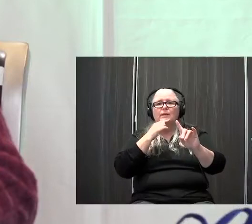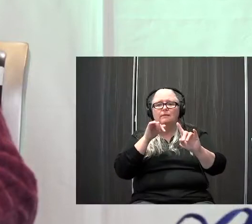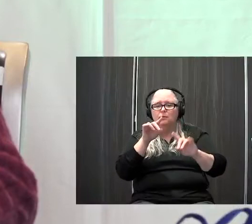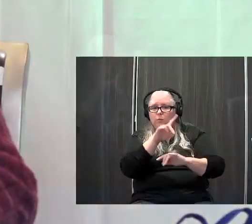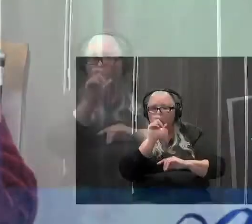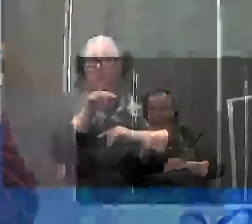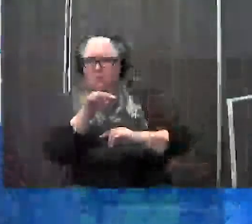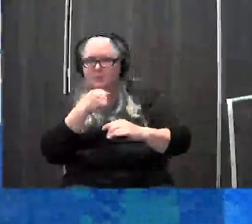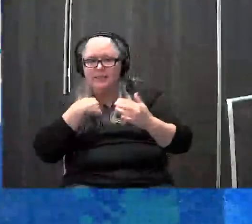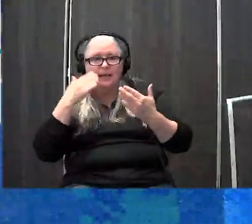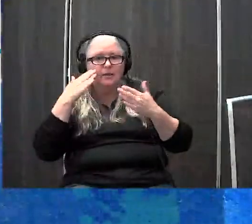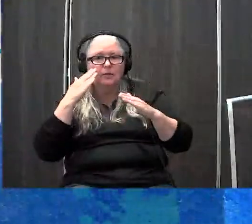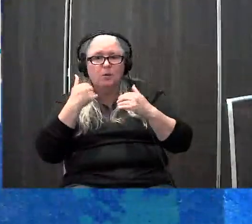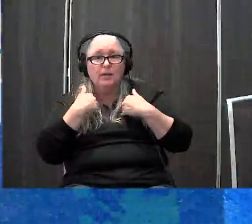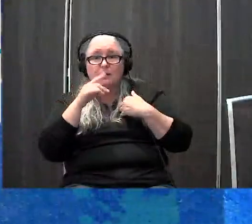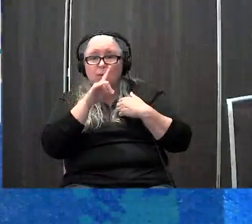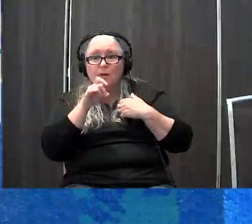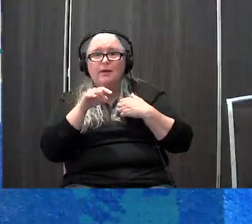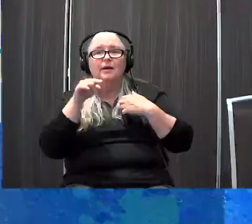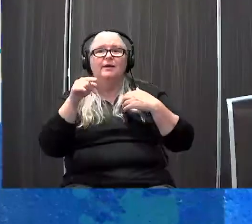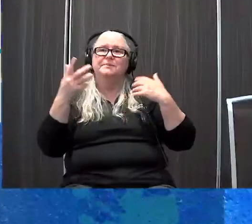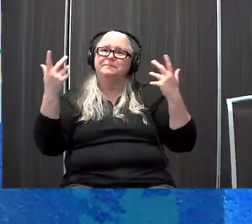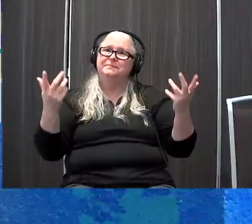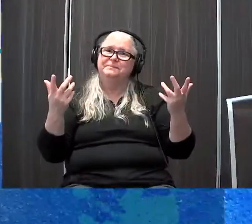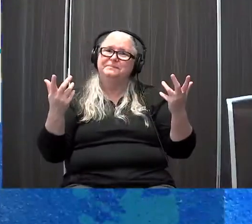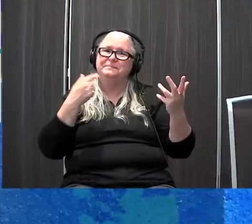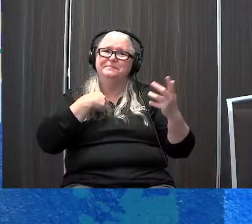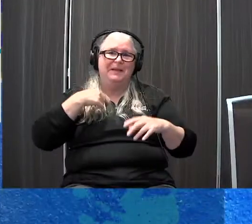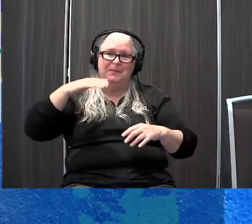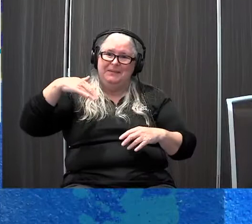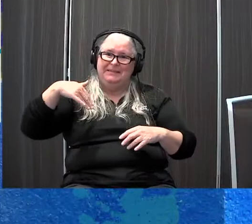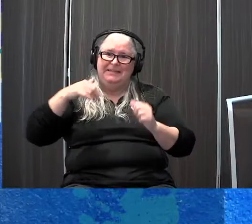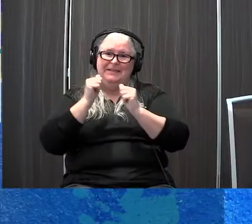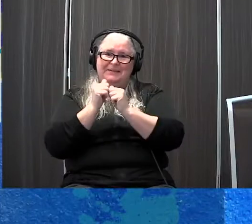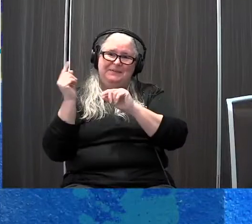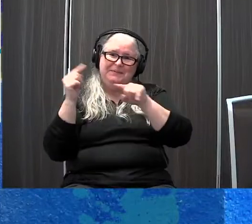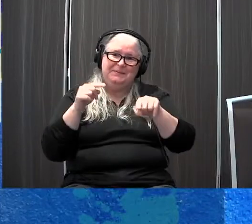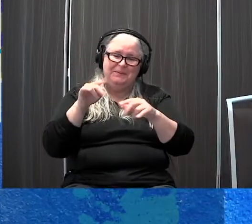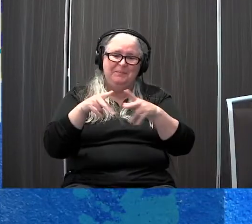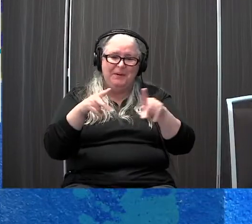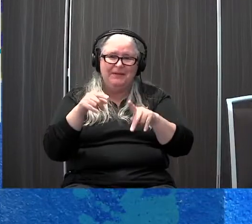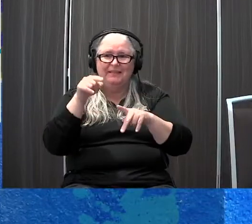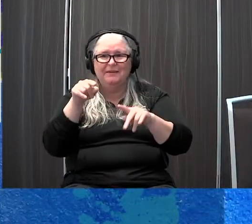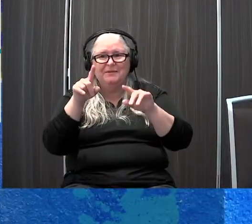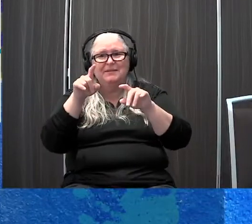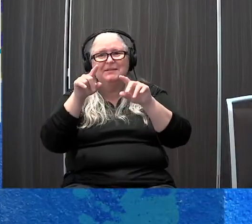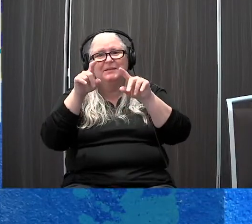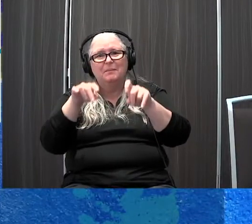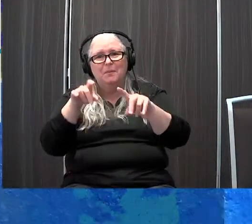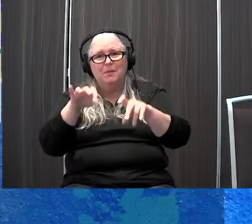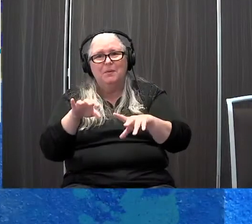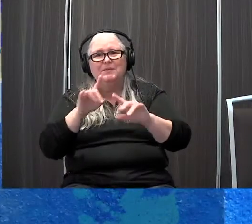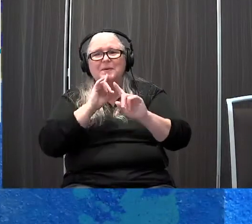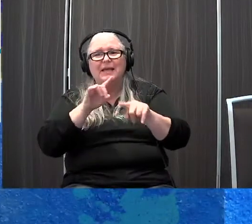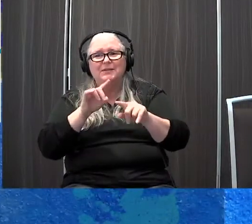we had a, oh, you guys so I was late to the party. There is a poll, so go ahead and answer that poll, and I guess we'll figure that out in a